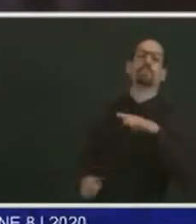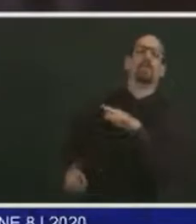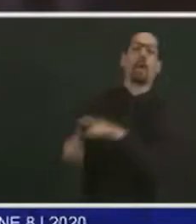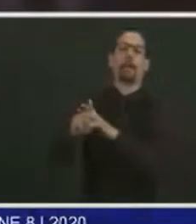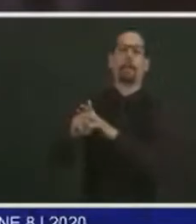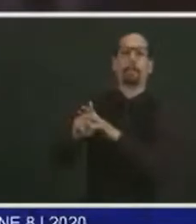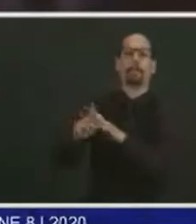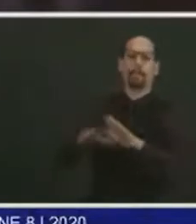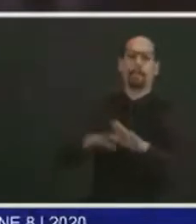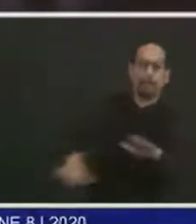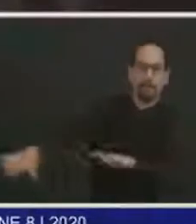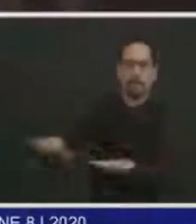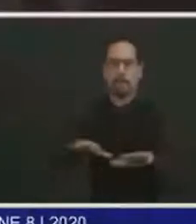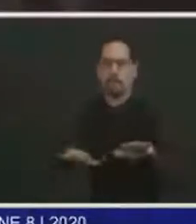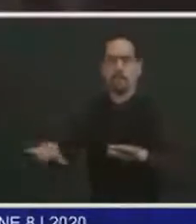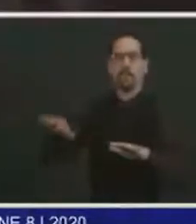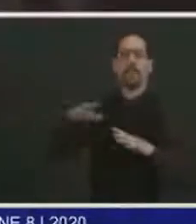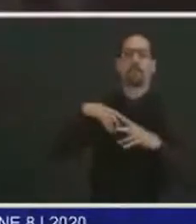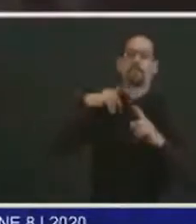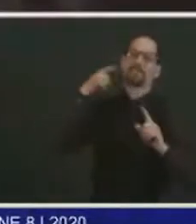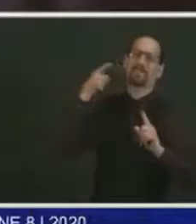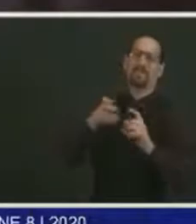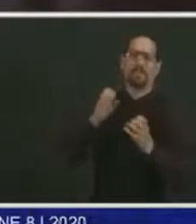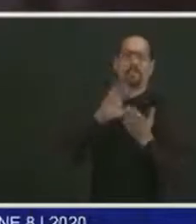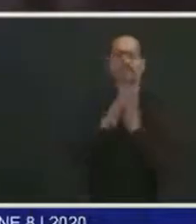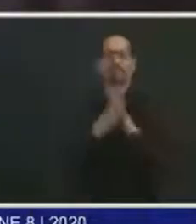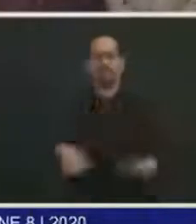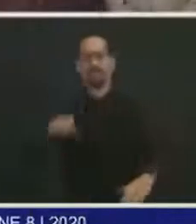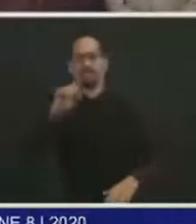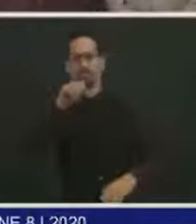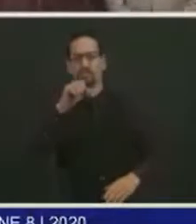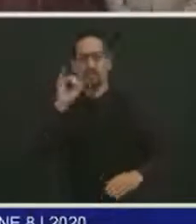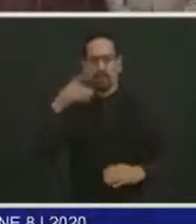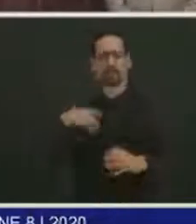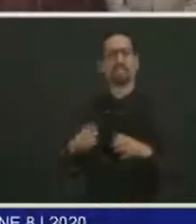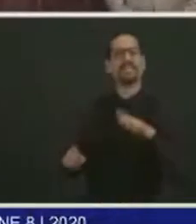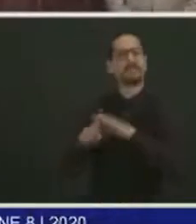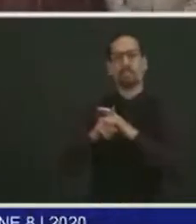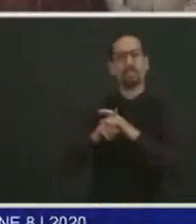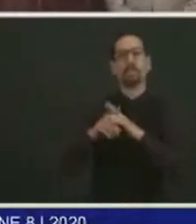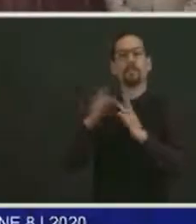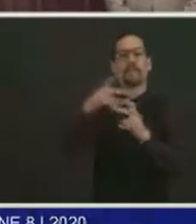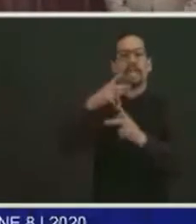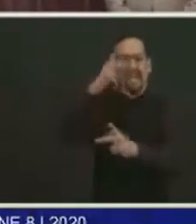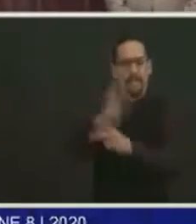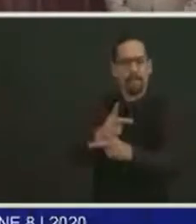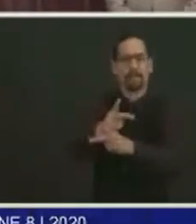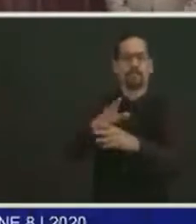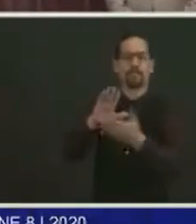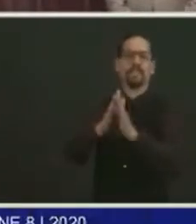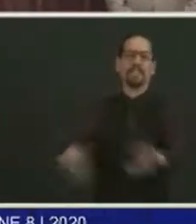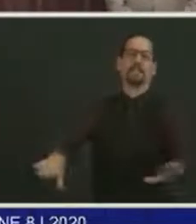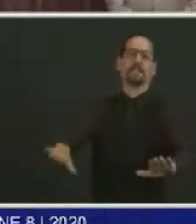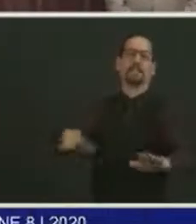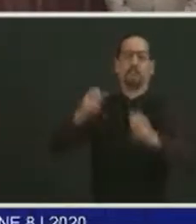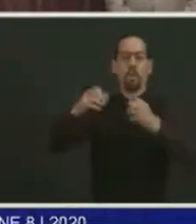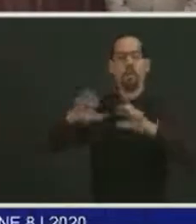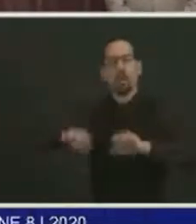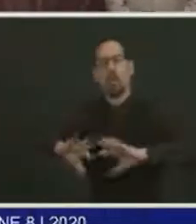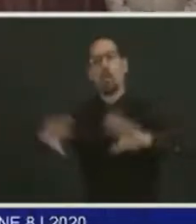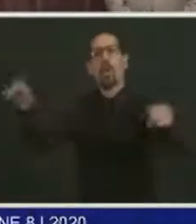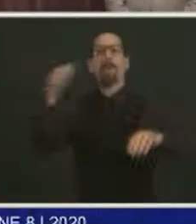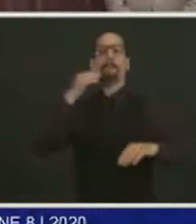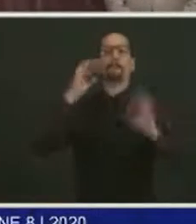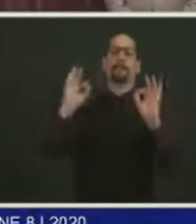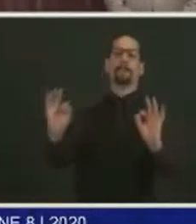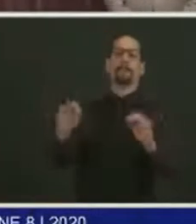that peaceful, I was going to do anything I could to keep the peace. And maybe I play a small role in that. And if I did, I'm